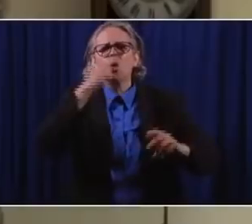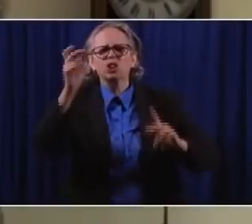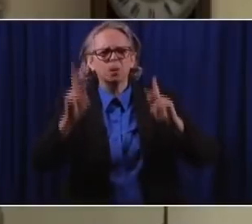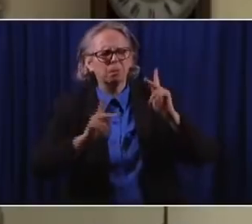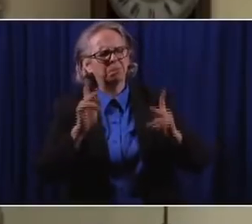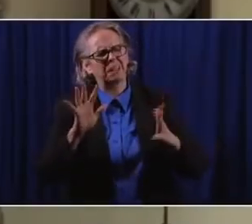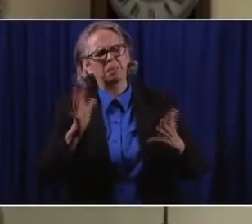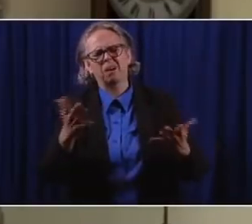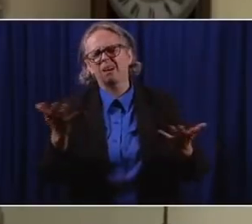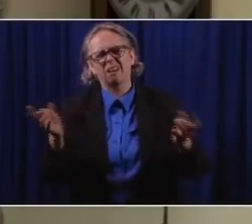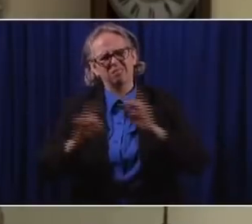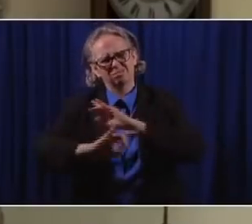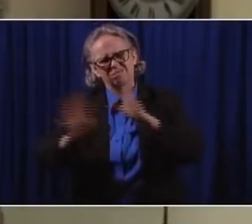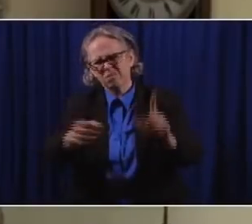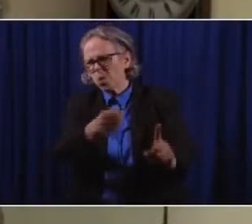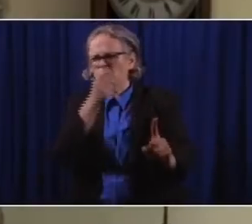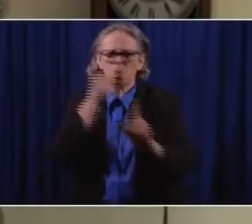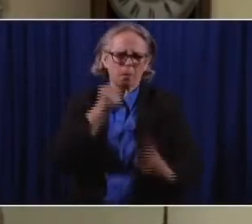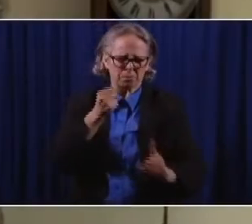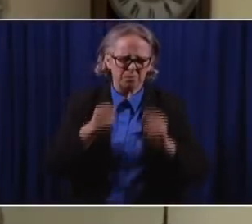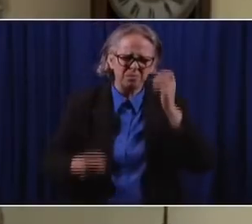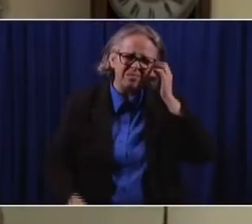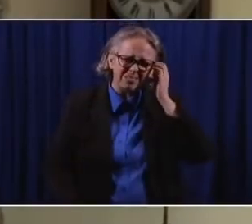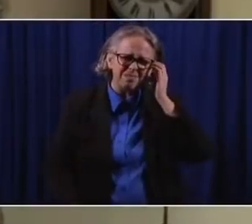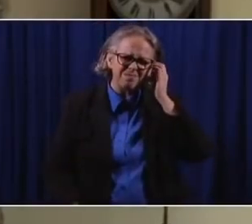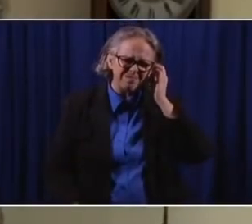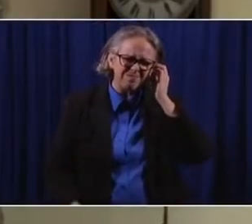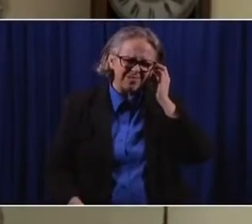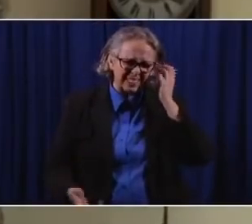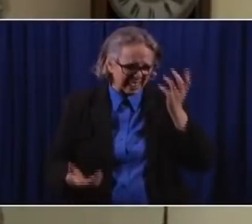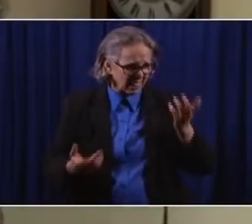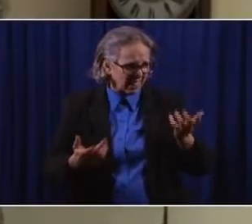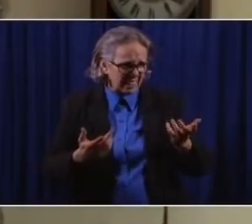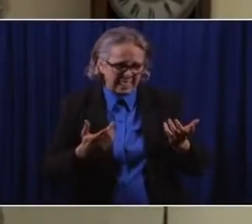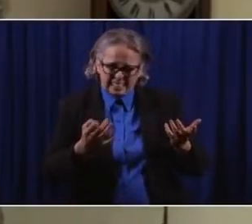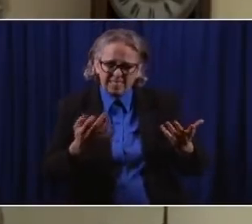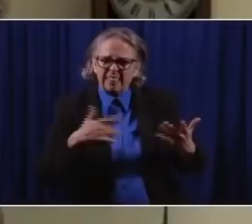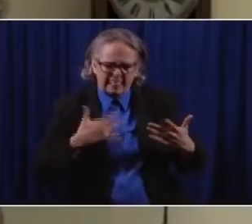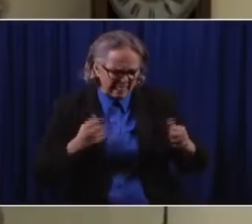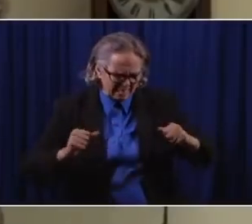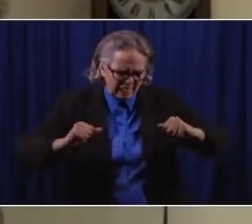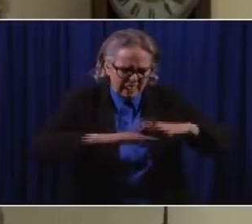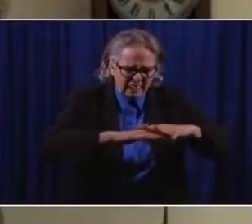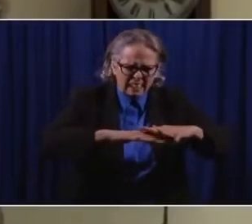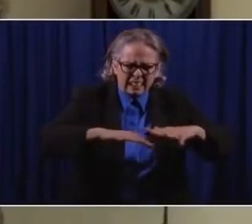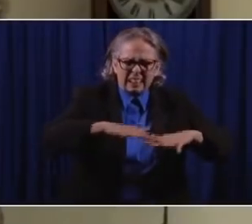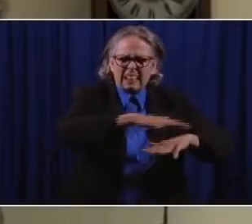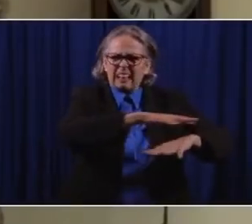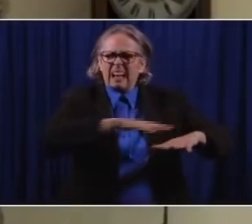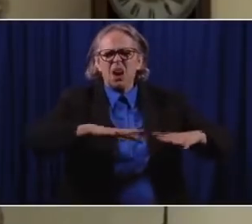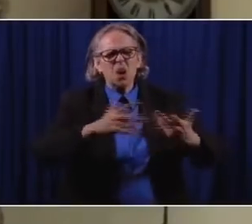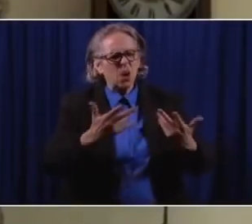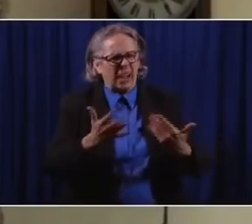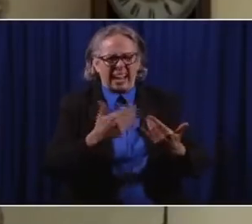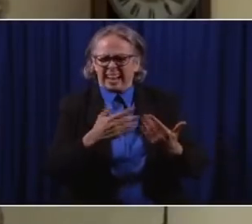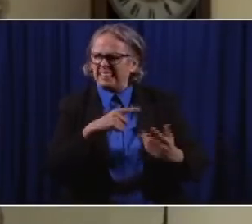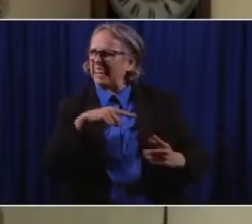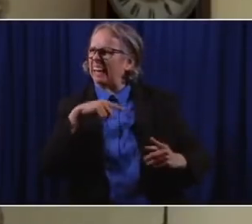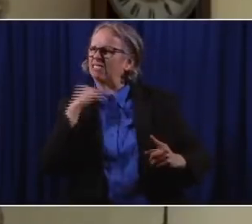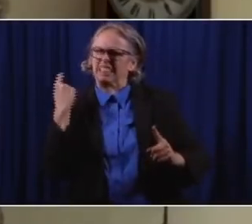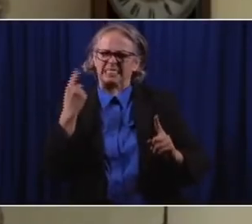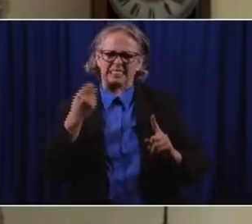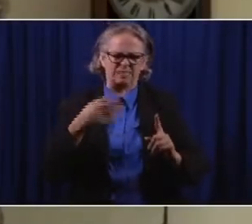who live in a congregate setting are susceptible to the spread of the virus, probably more so than others. At the